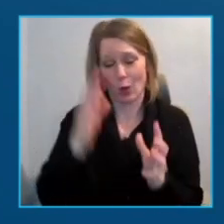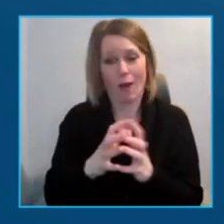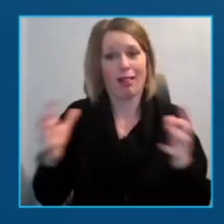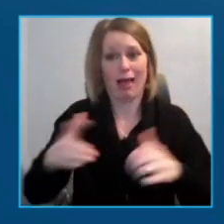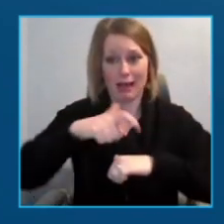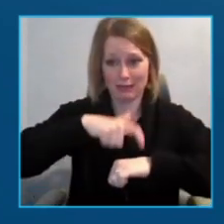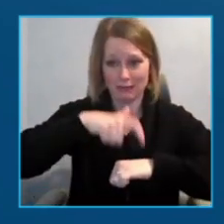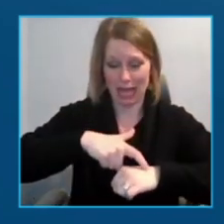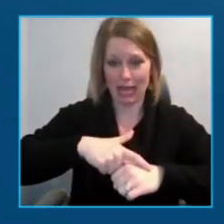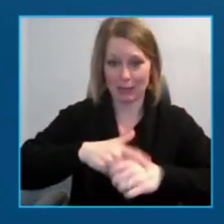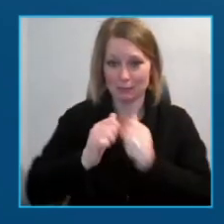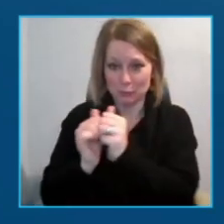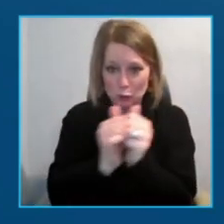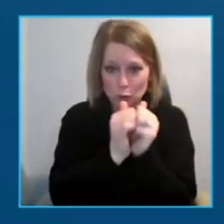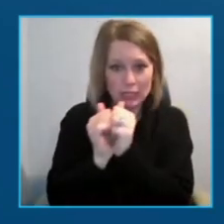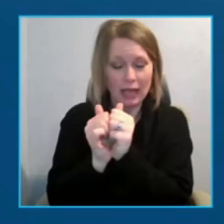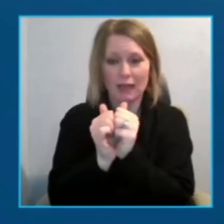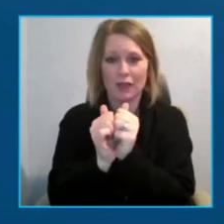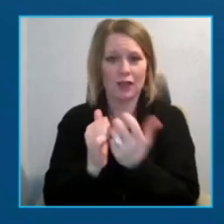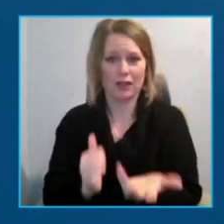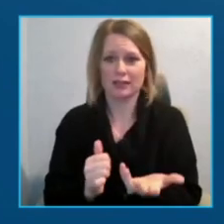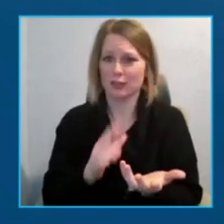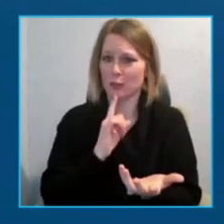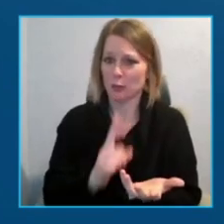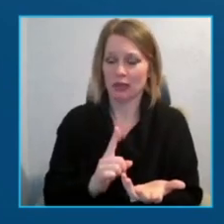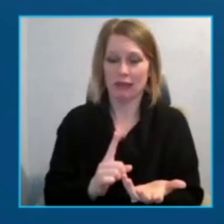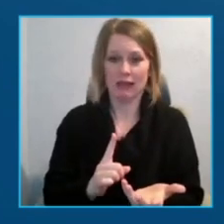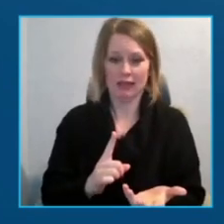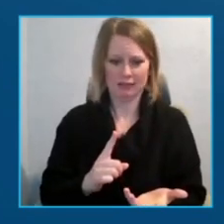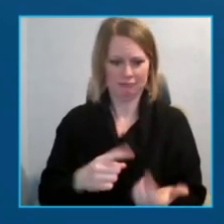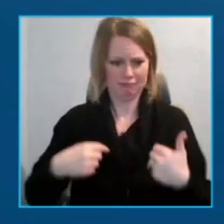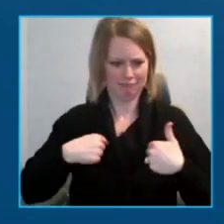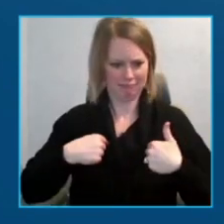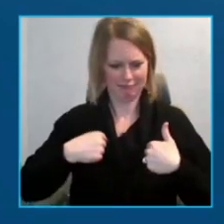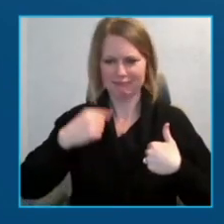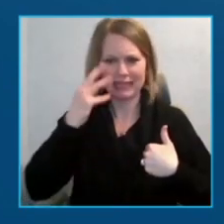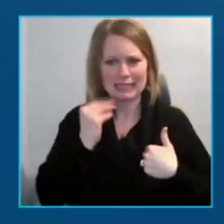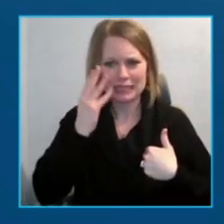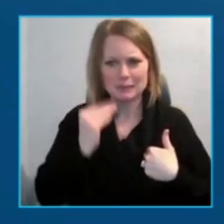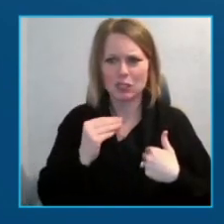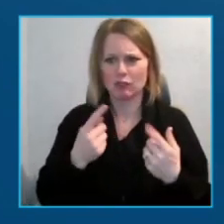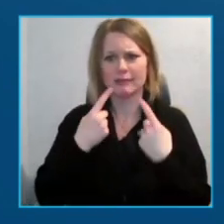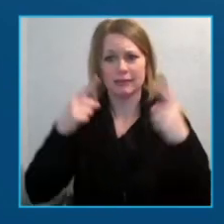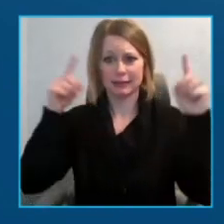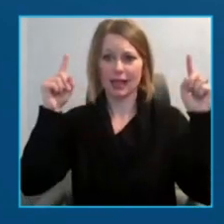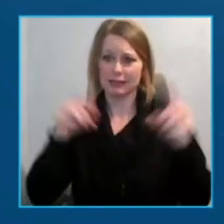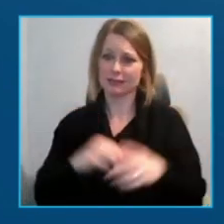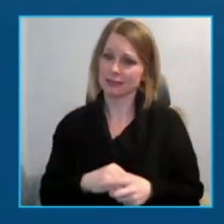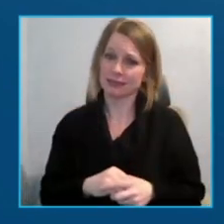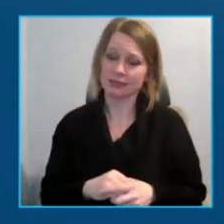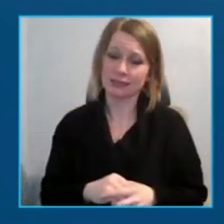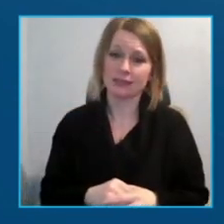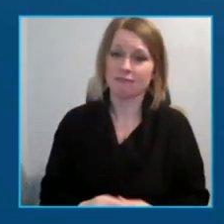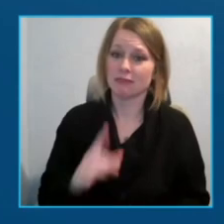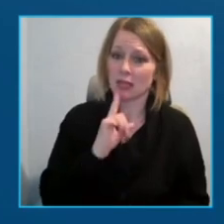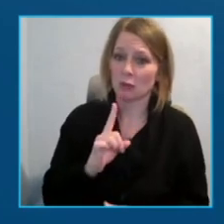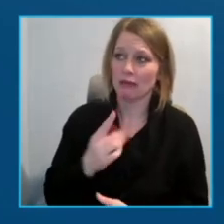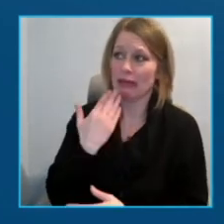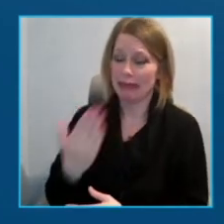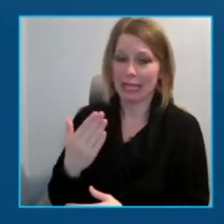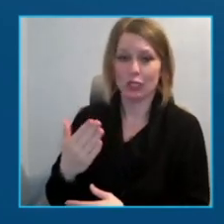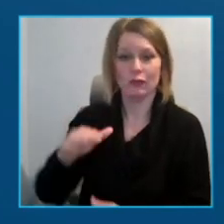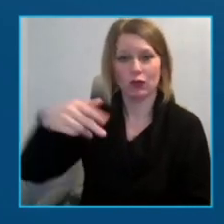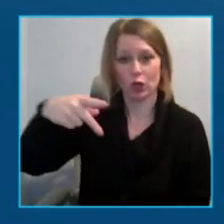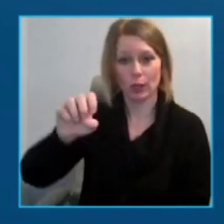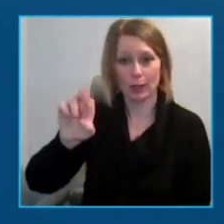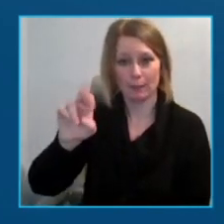I can't tell you enough how substantive this experience has been for me. And I want to thank Chairman Perez for appointing me. And you